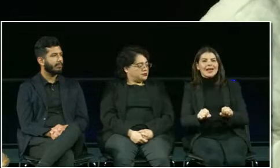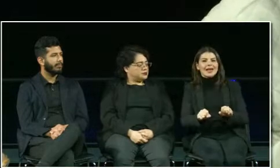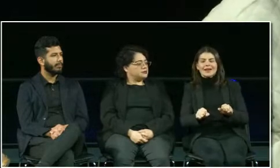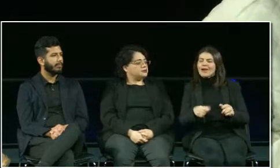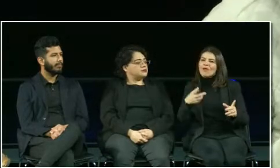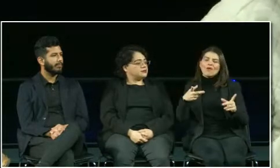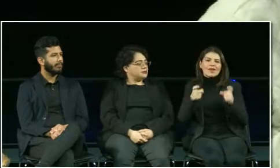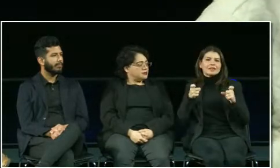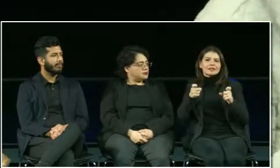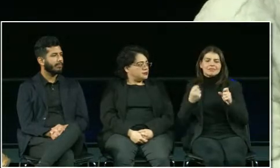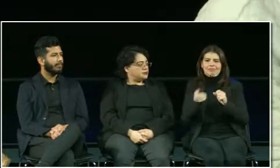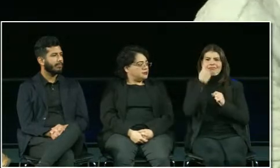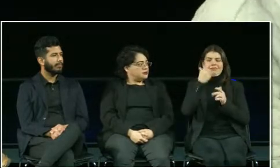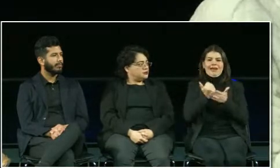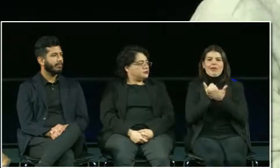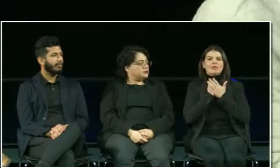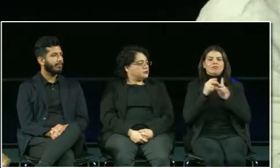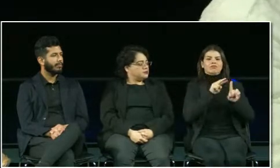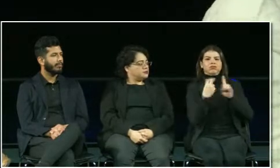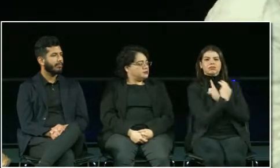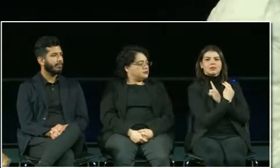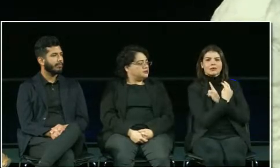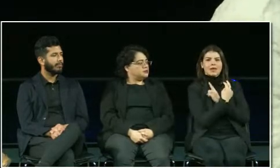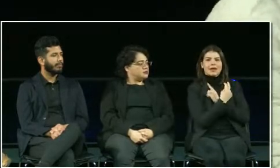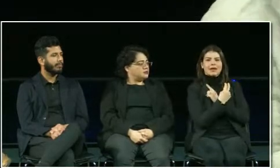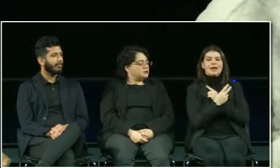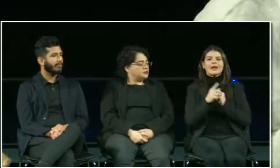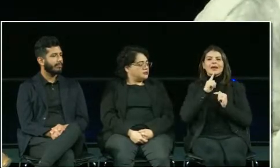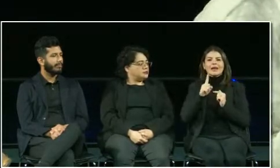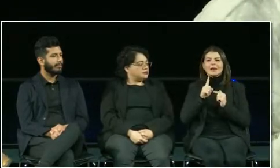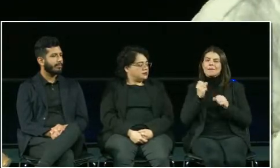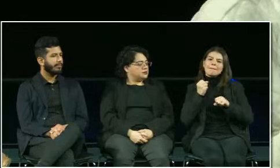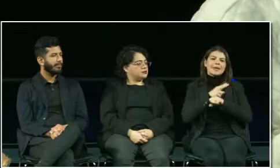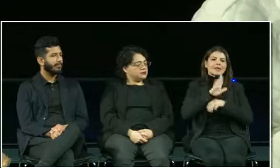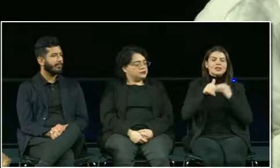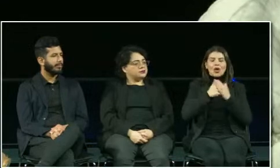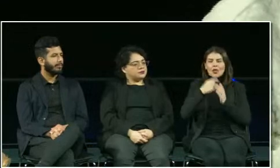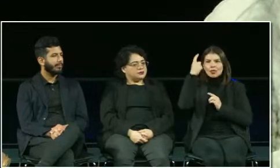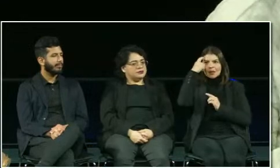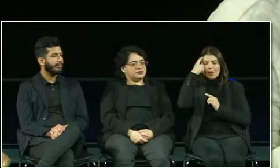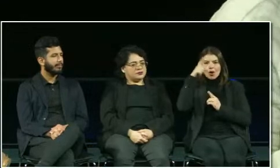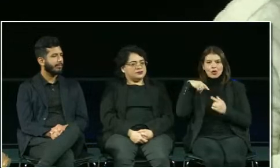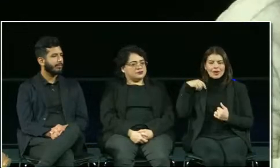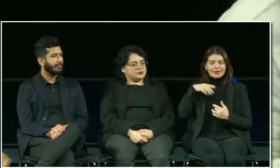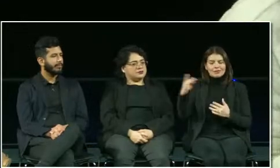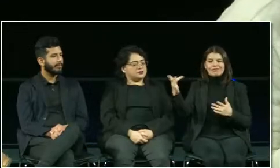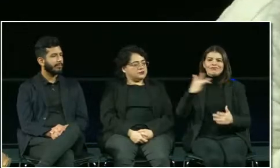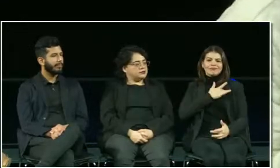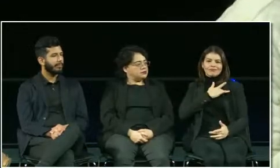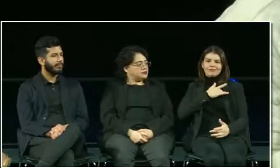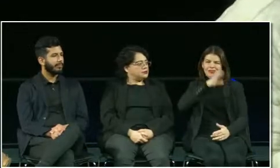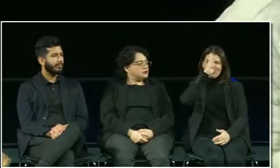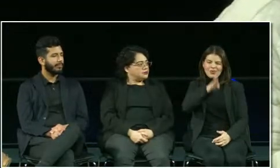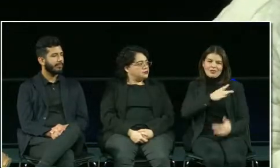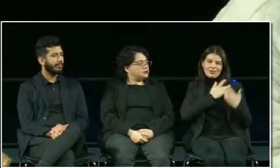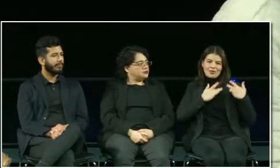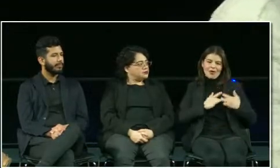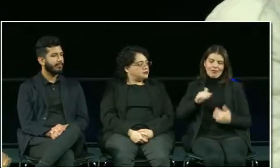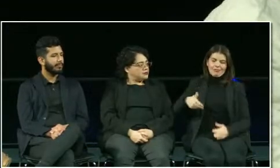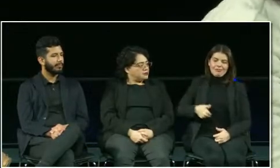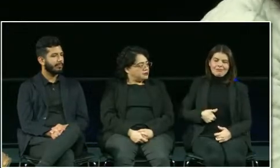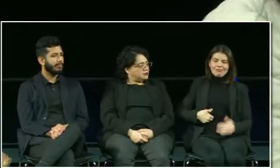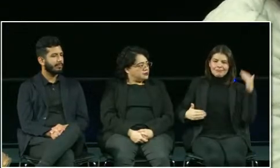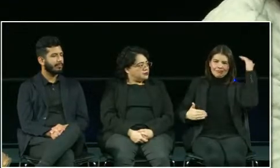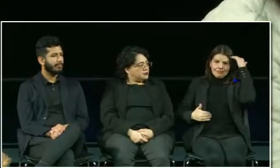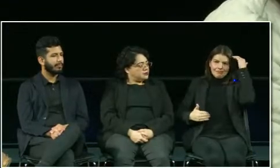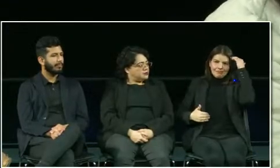to the quick. It sort of circuits, bypasses the brain, and it goes to your heart and your gut.